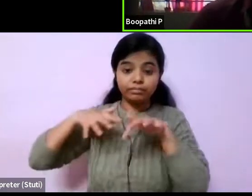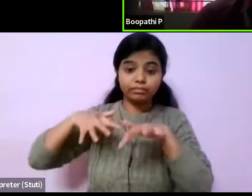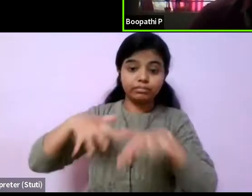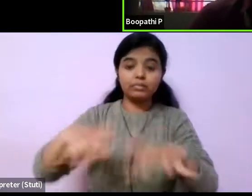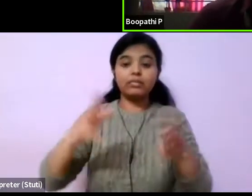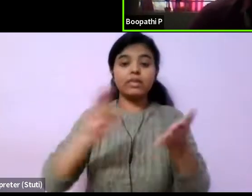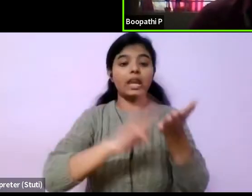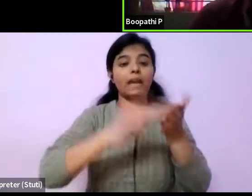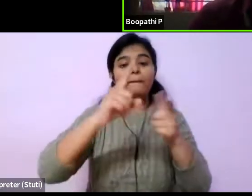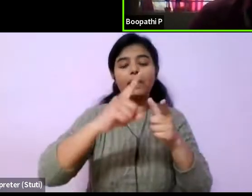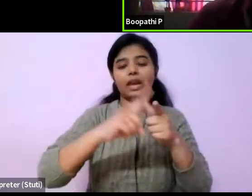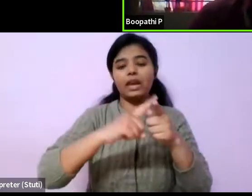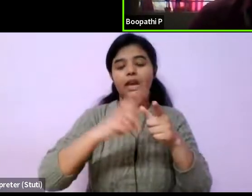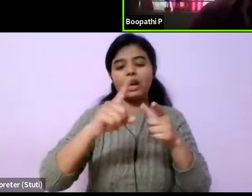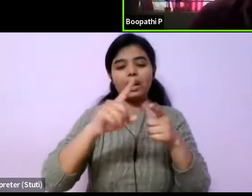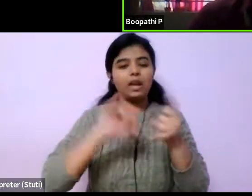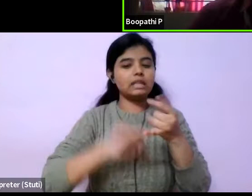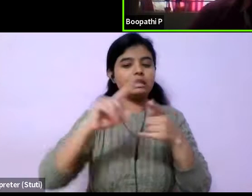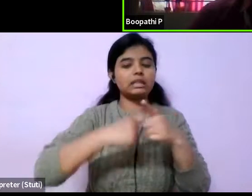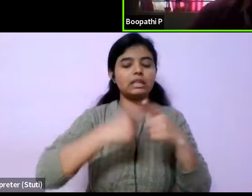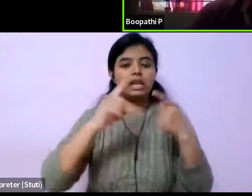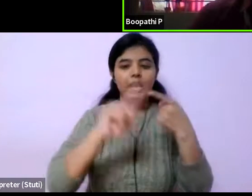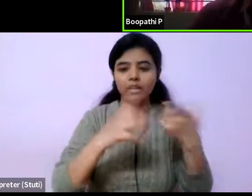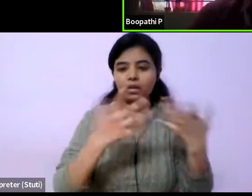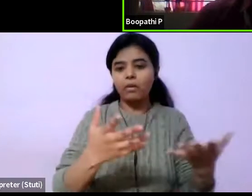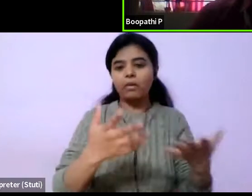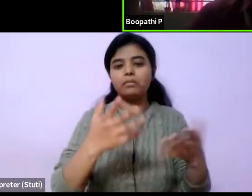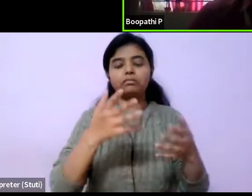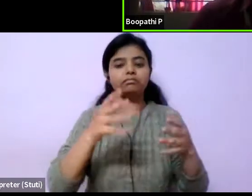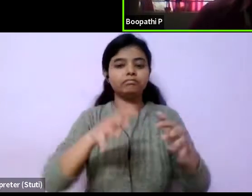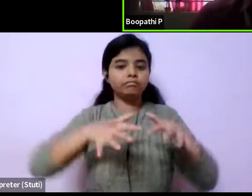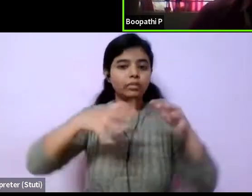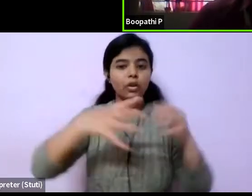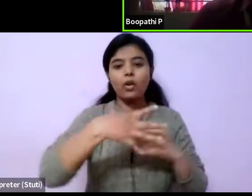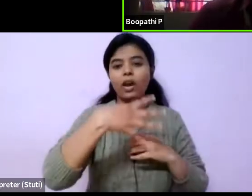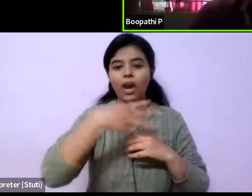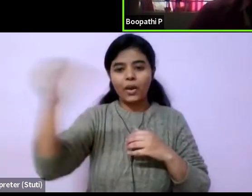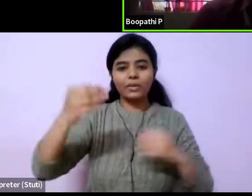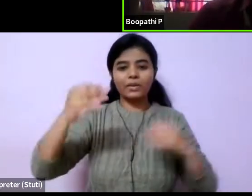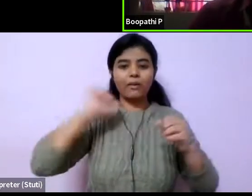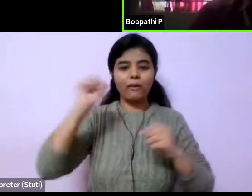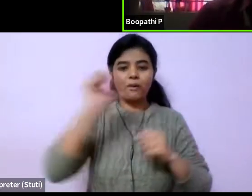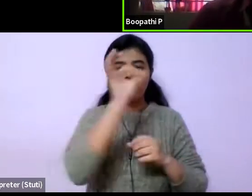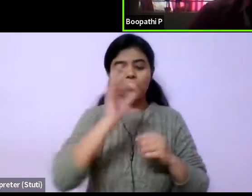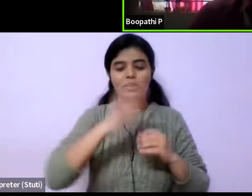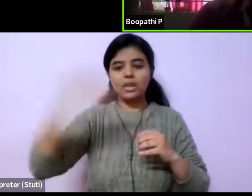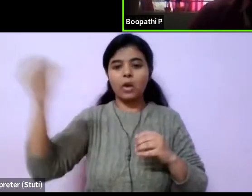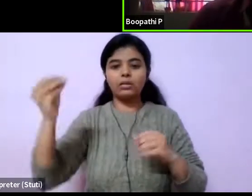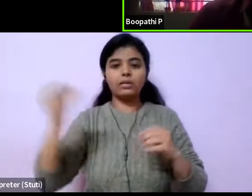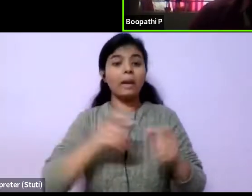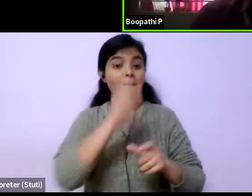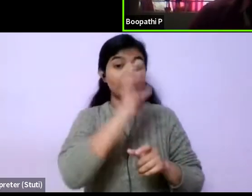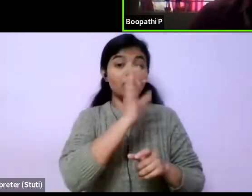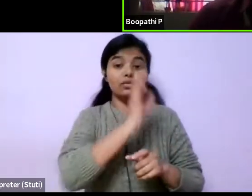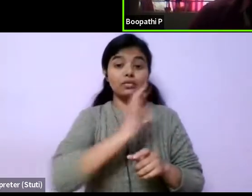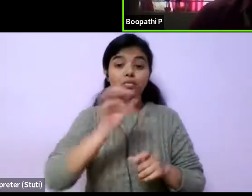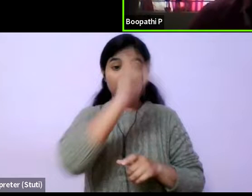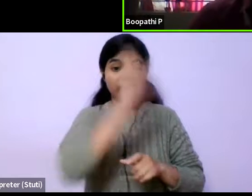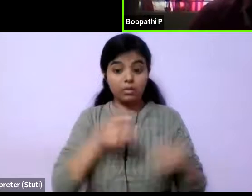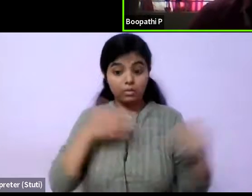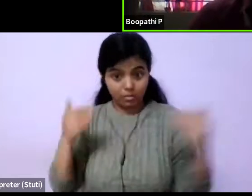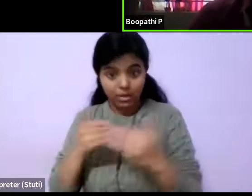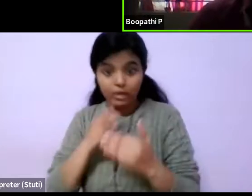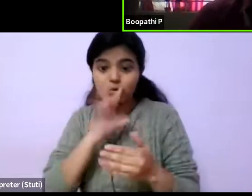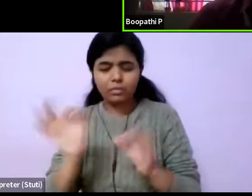Persons with Disabilities, and none of the officials actually met them. So here they started adapting different sort of